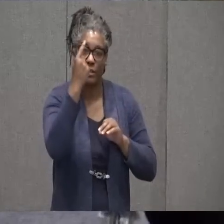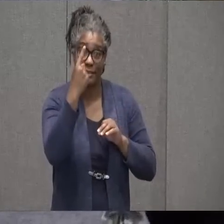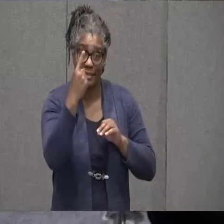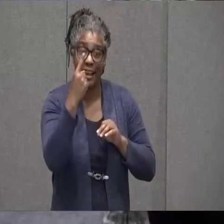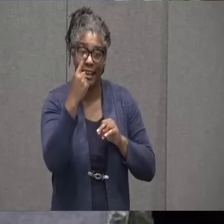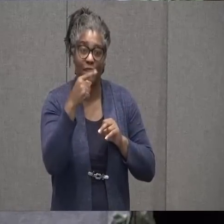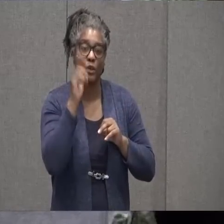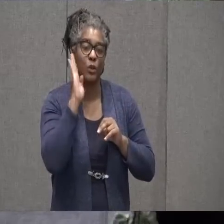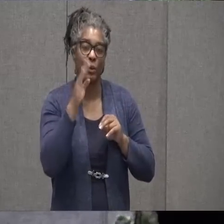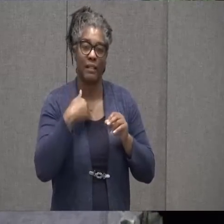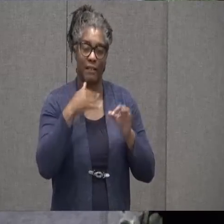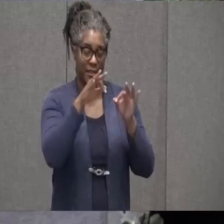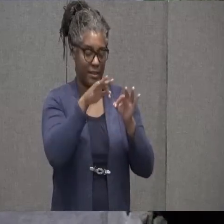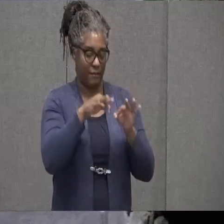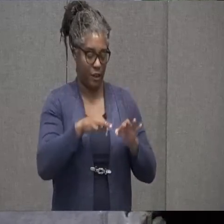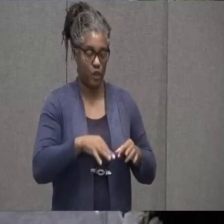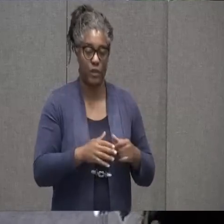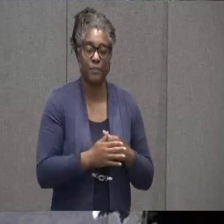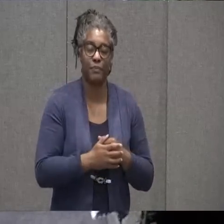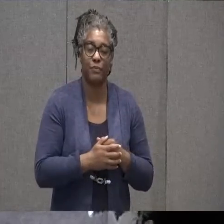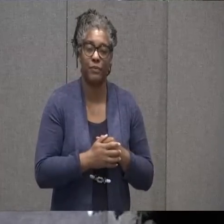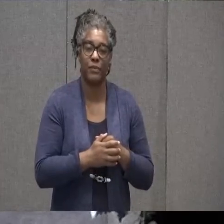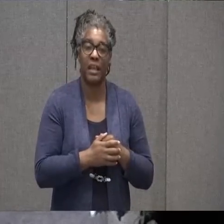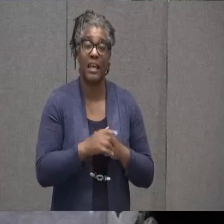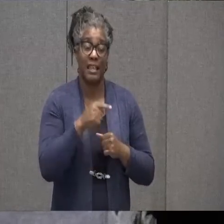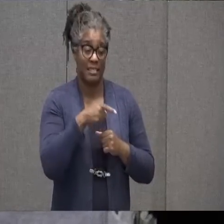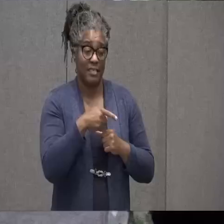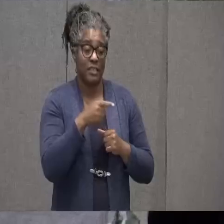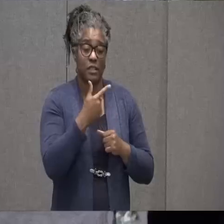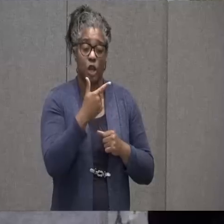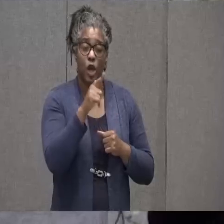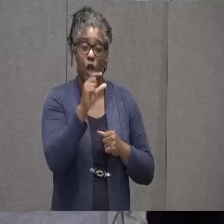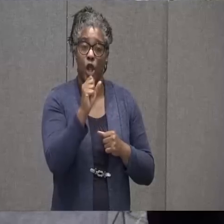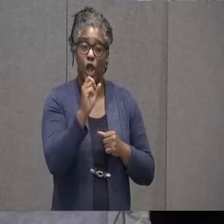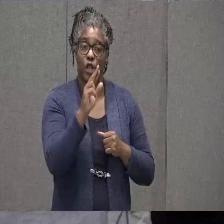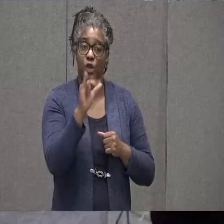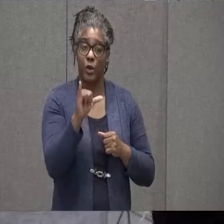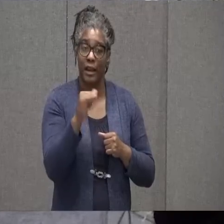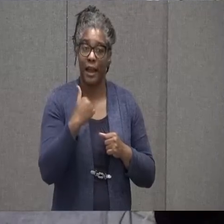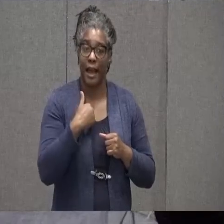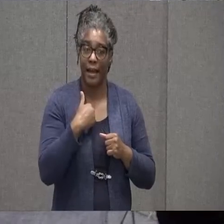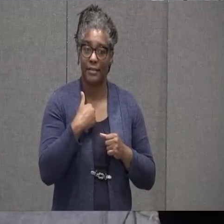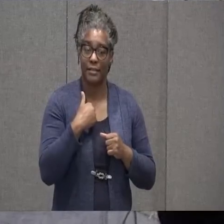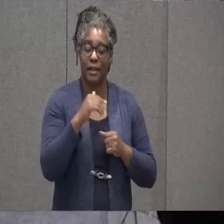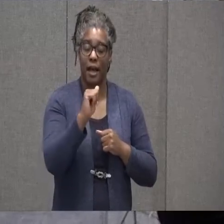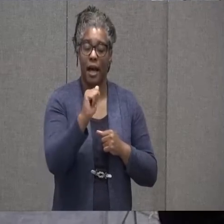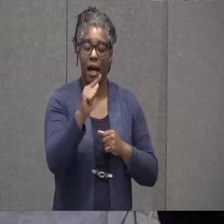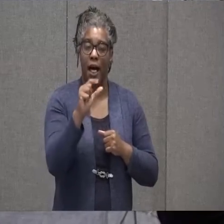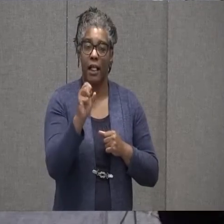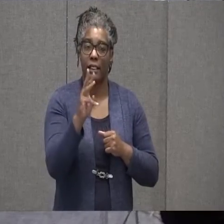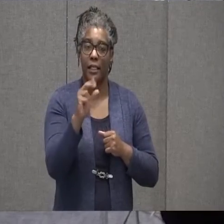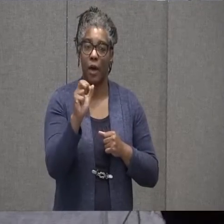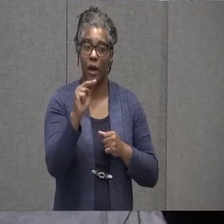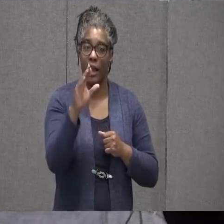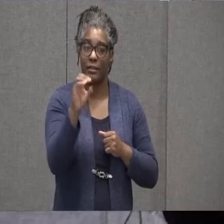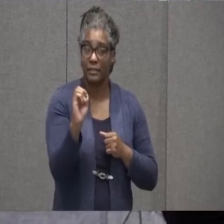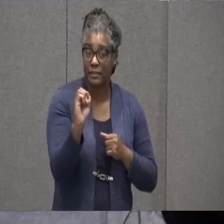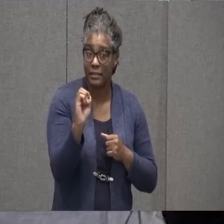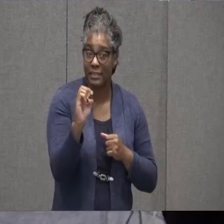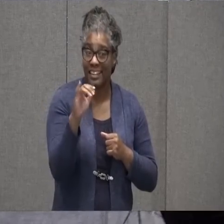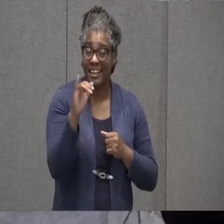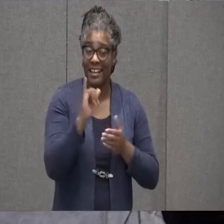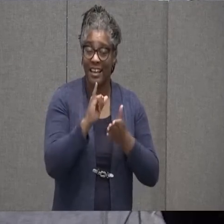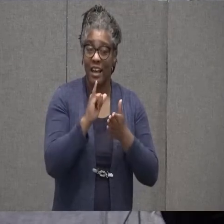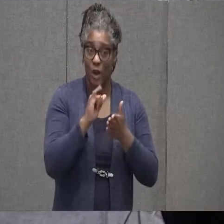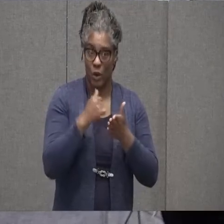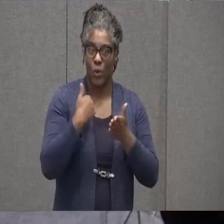this glossary, we have words like allowance, and that was a word that we covered last week. That is money that